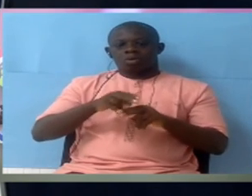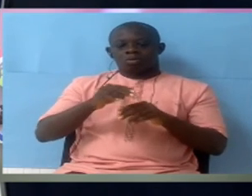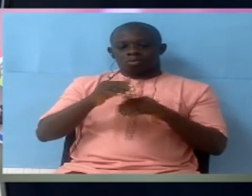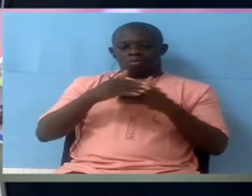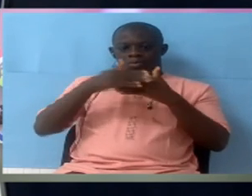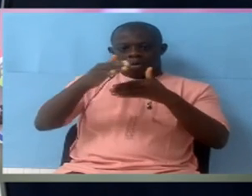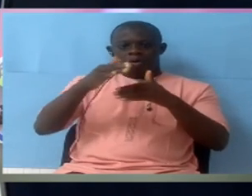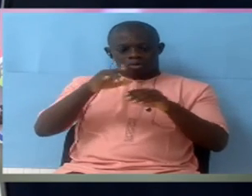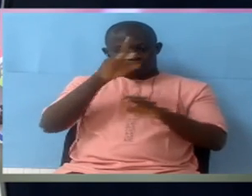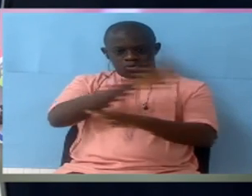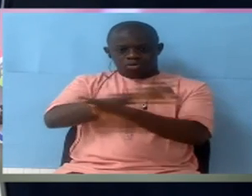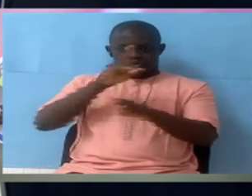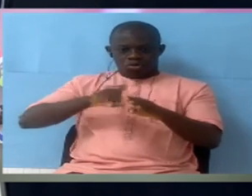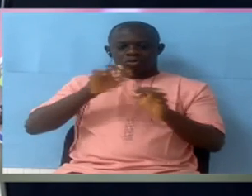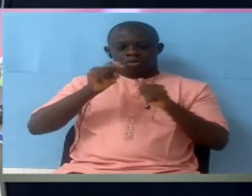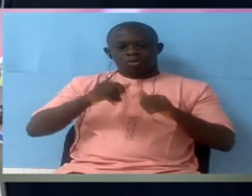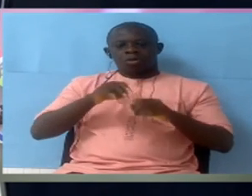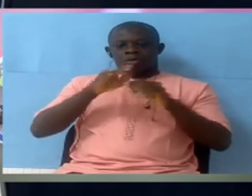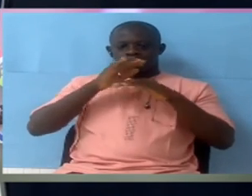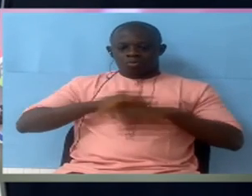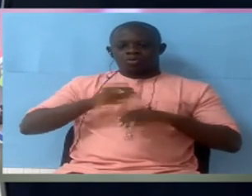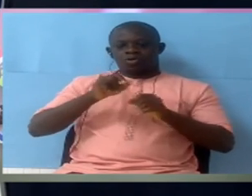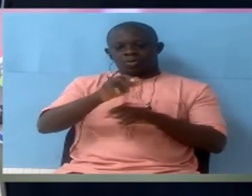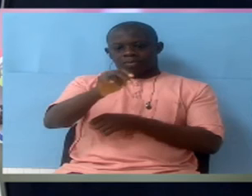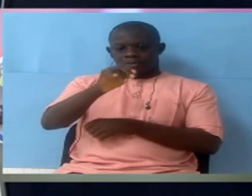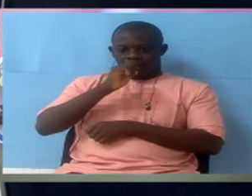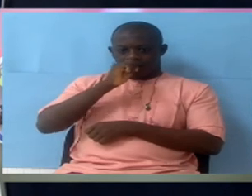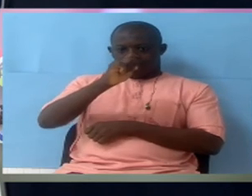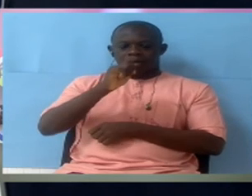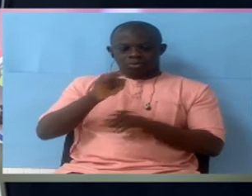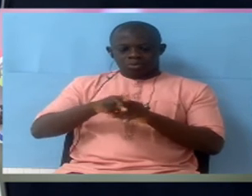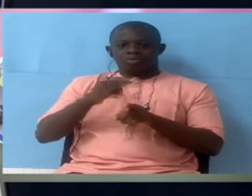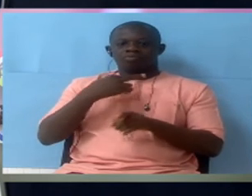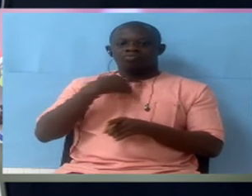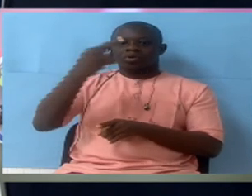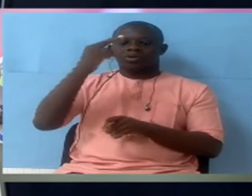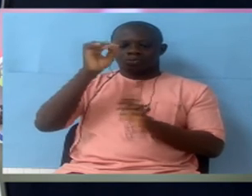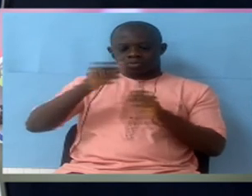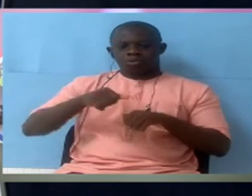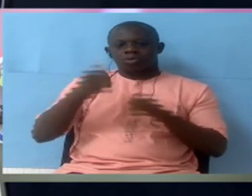Dogal nam wore rek fek ni nga toge nonu mun nga